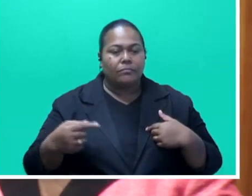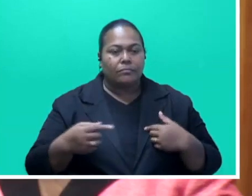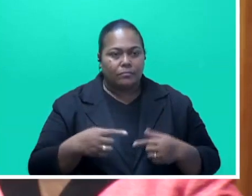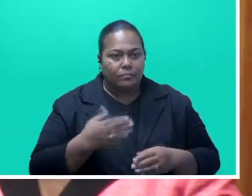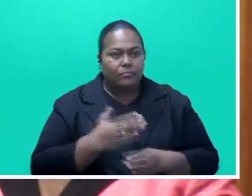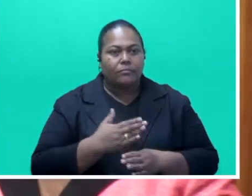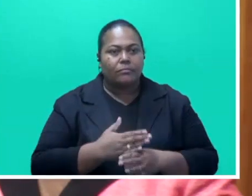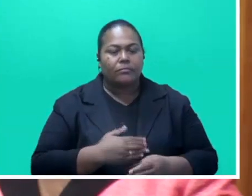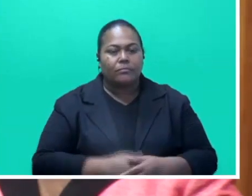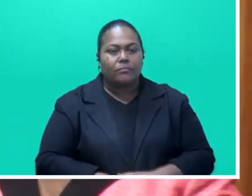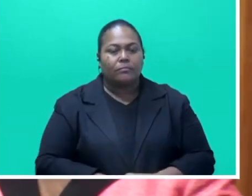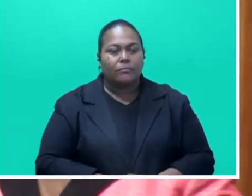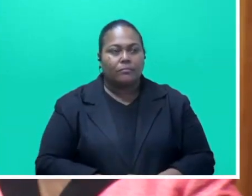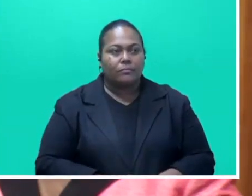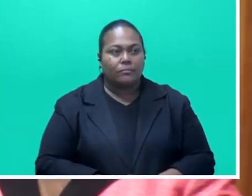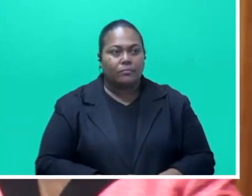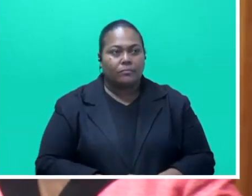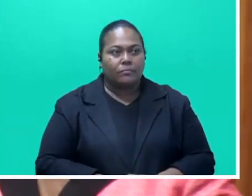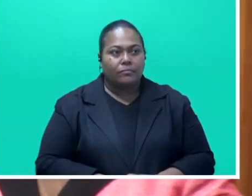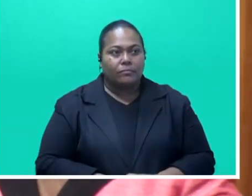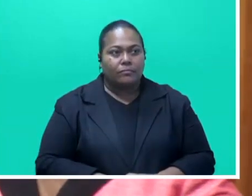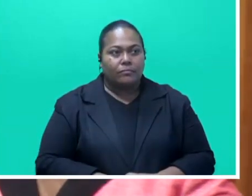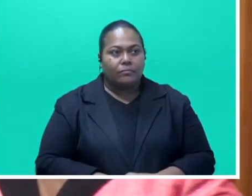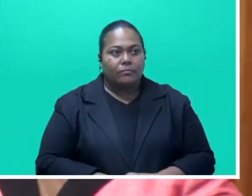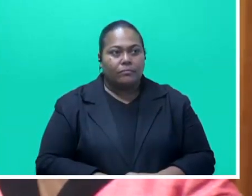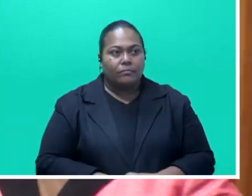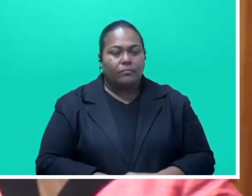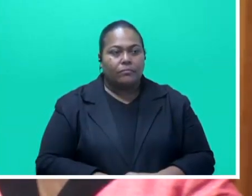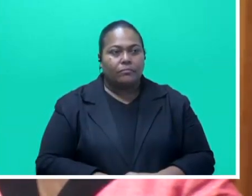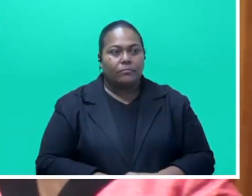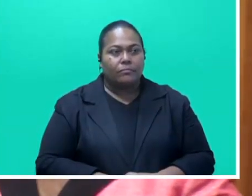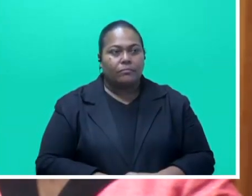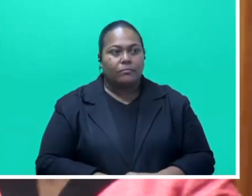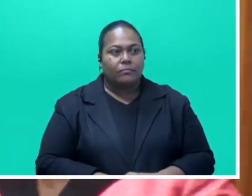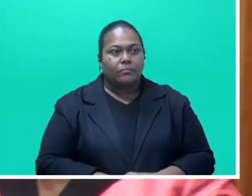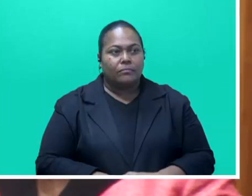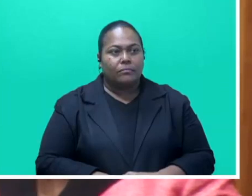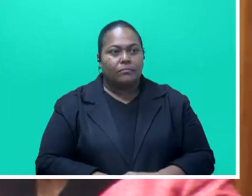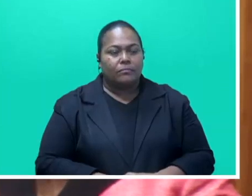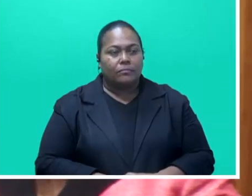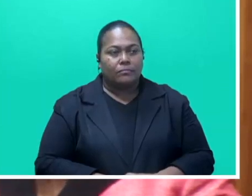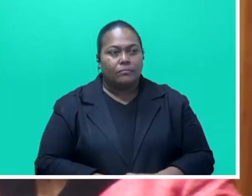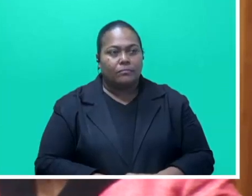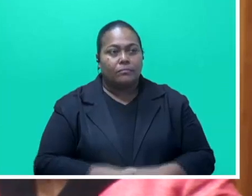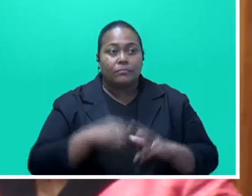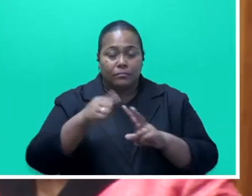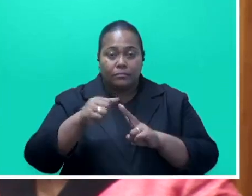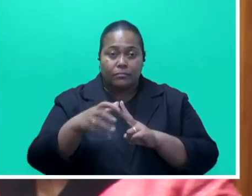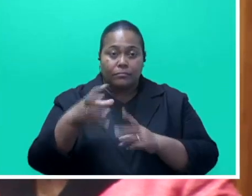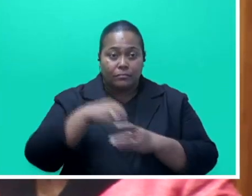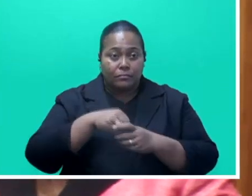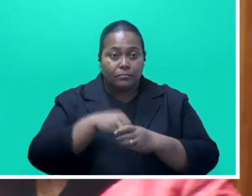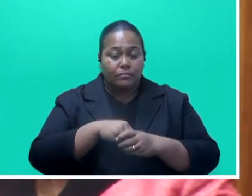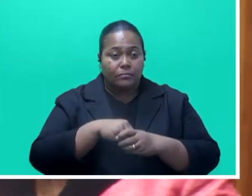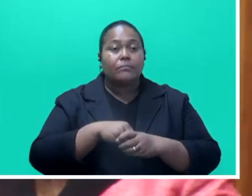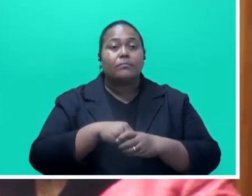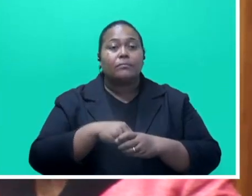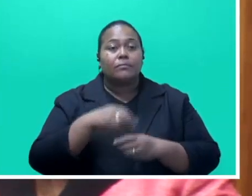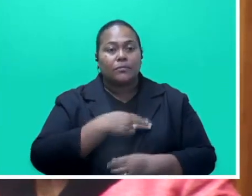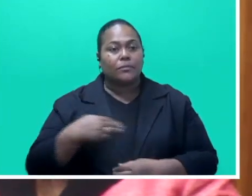are trying to strengthen it as well, Mr. Speaker. Mr. Speaker, as mentioned in the report, the Ministry of Health and Medical Services,